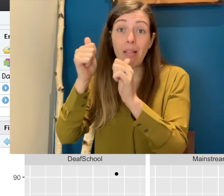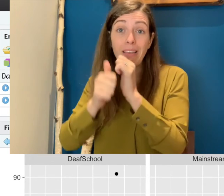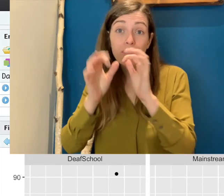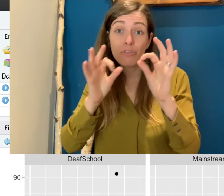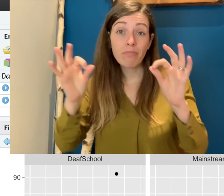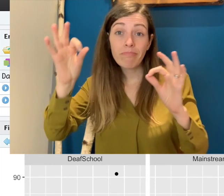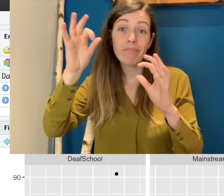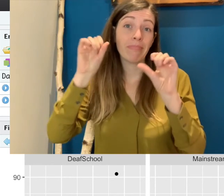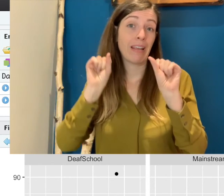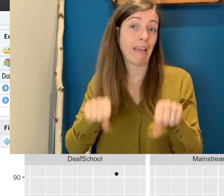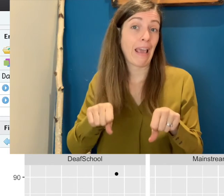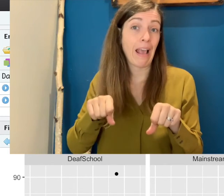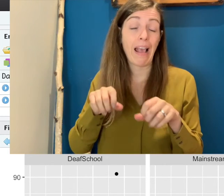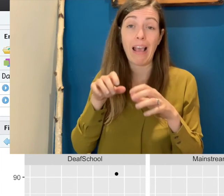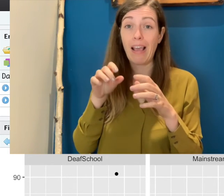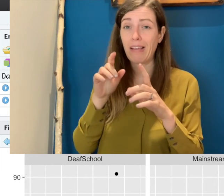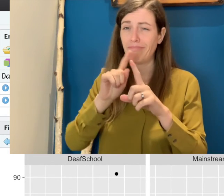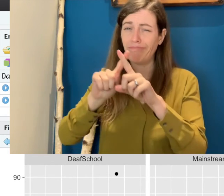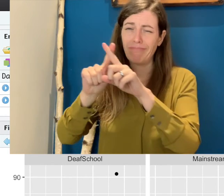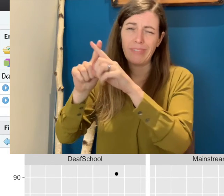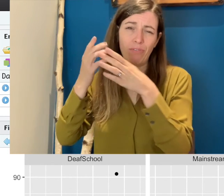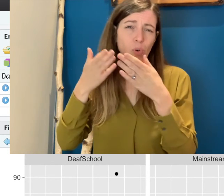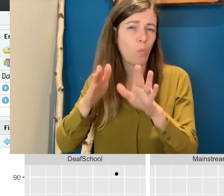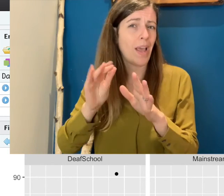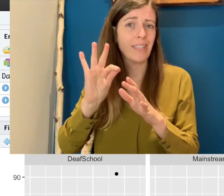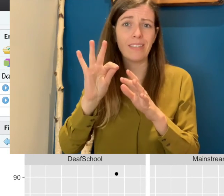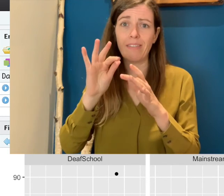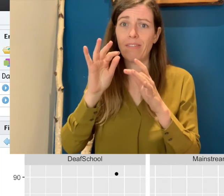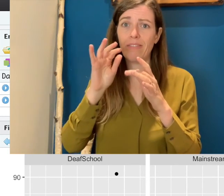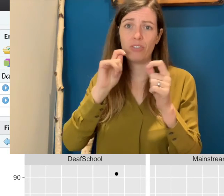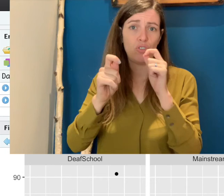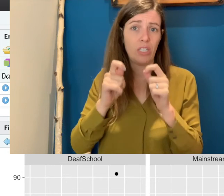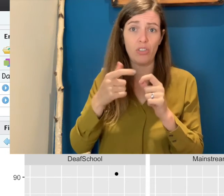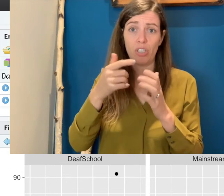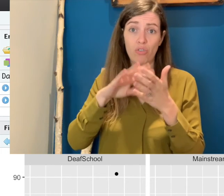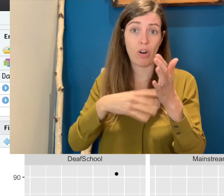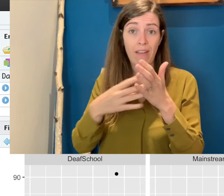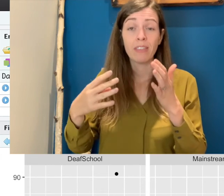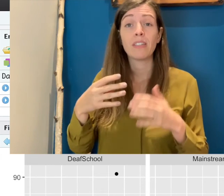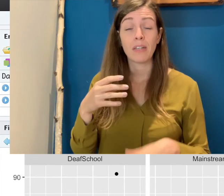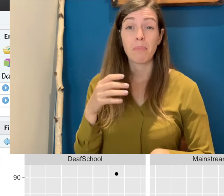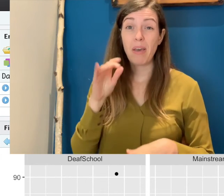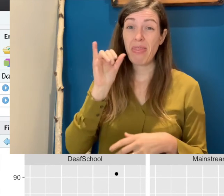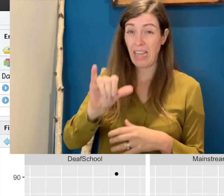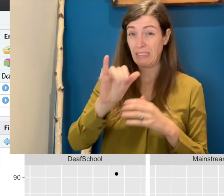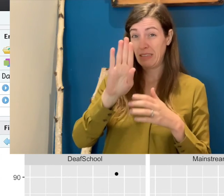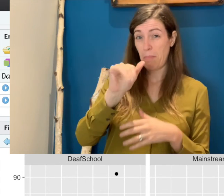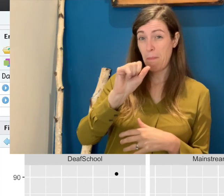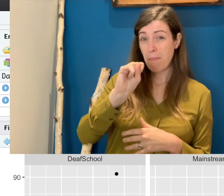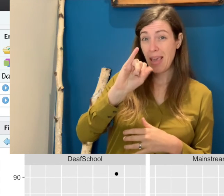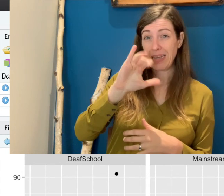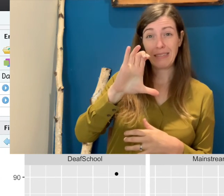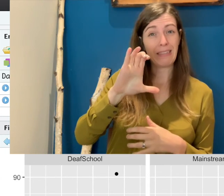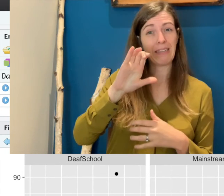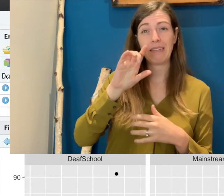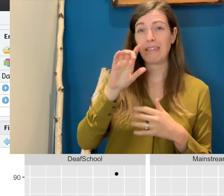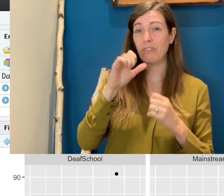the various modifications you might want. You could add text to a graph, you could change the colors, you could change all kinds of things.